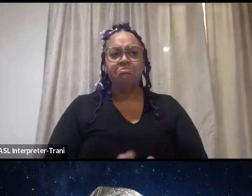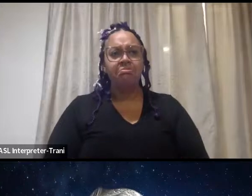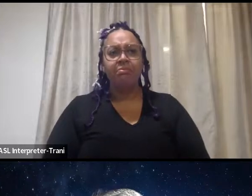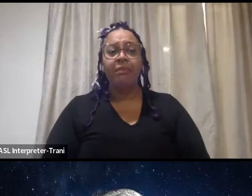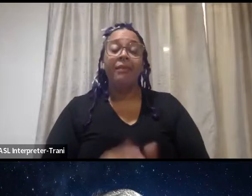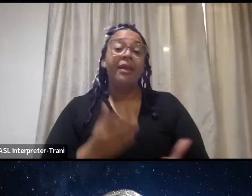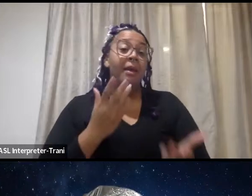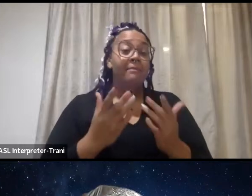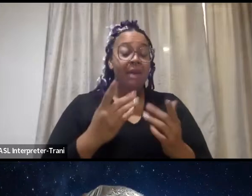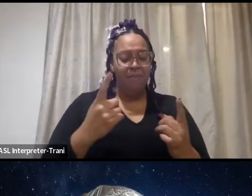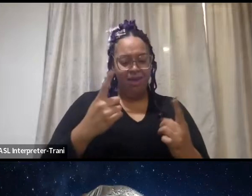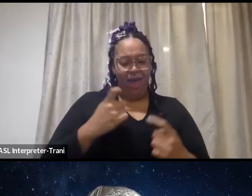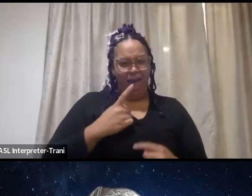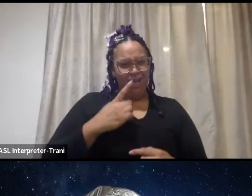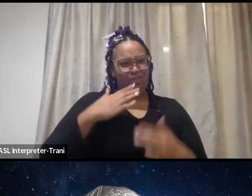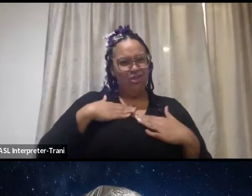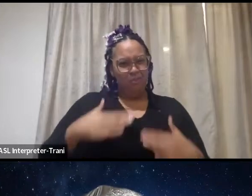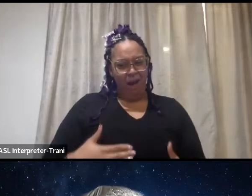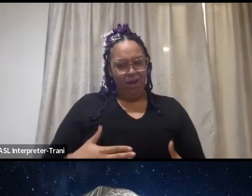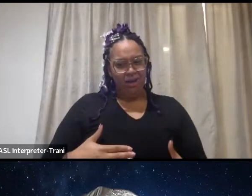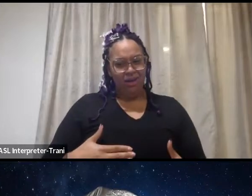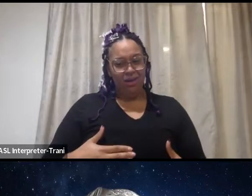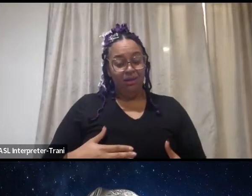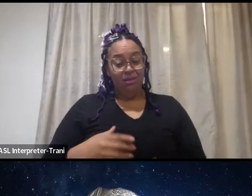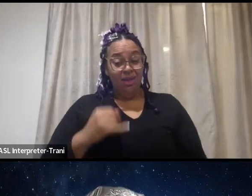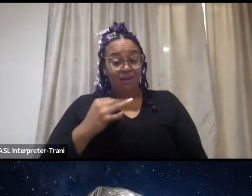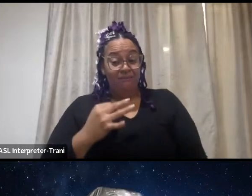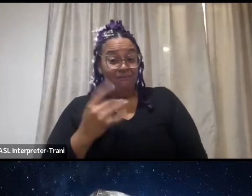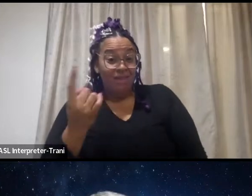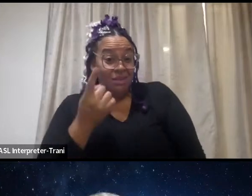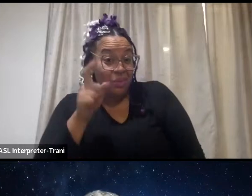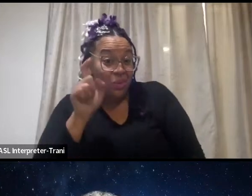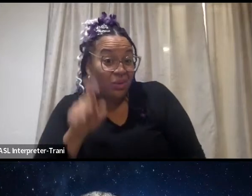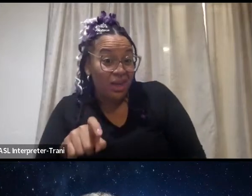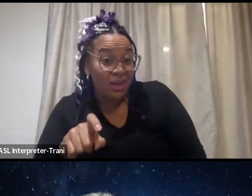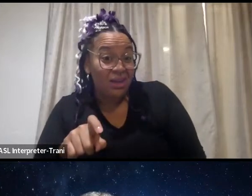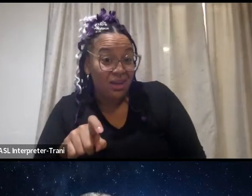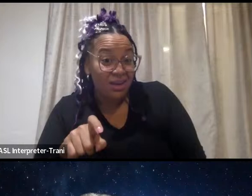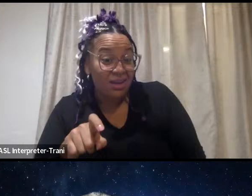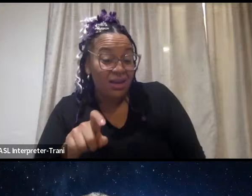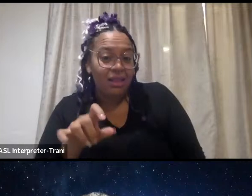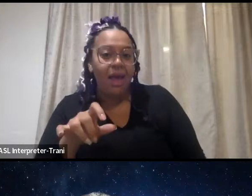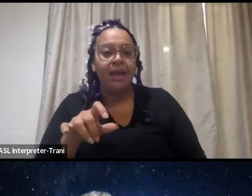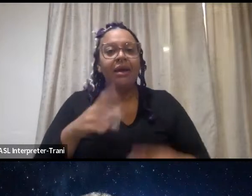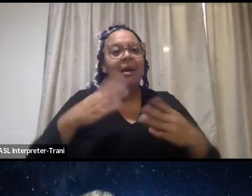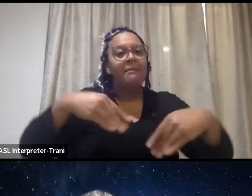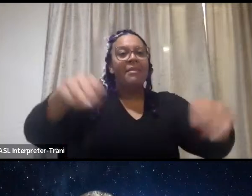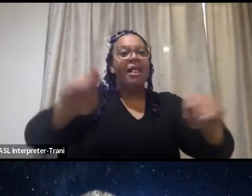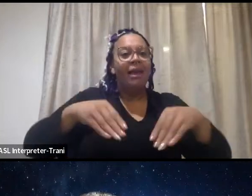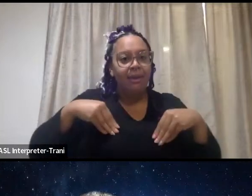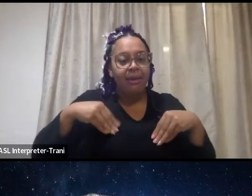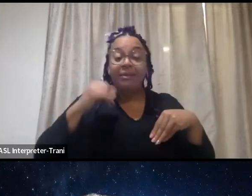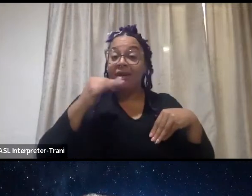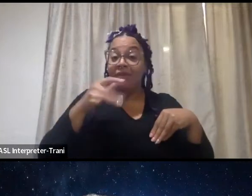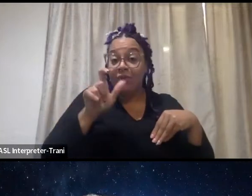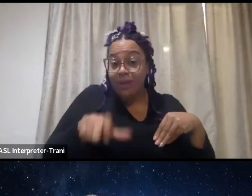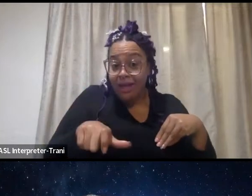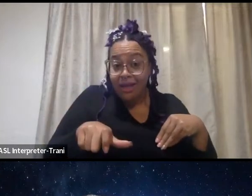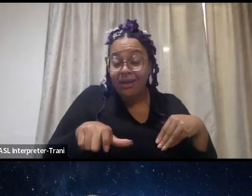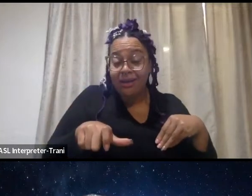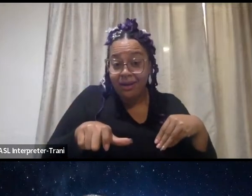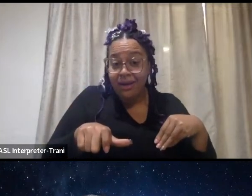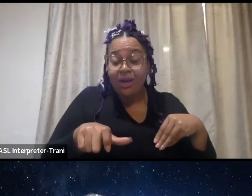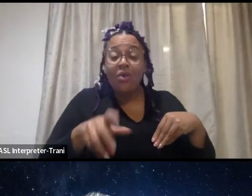Maybe ask your body in this moment if there's anything you need. Like grab a blanket if you need one, get